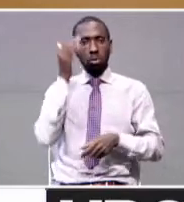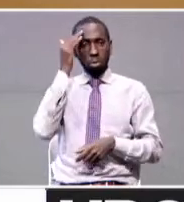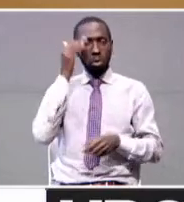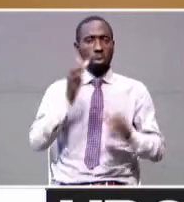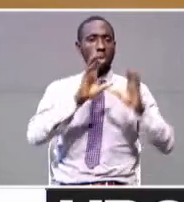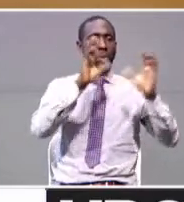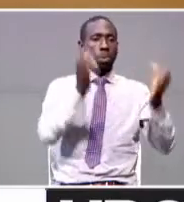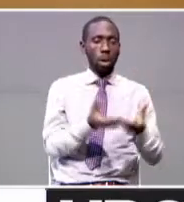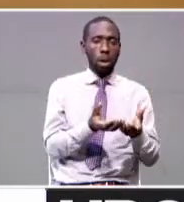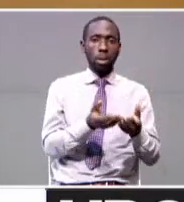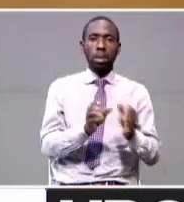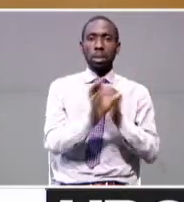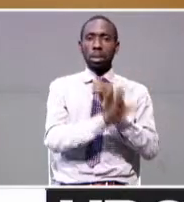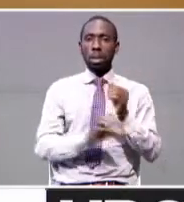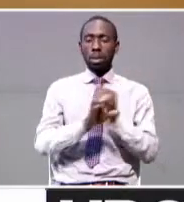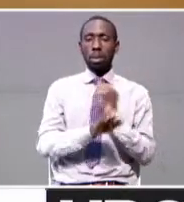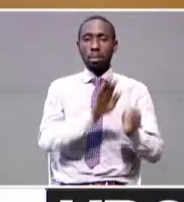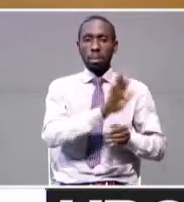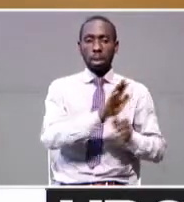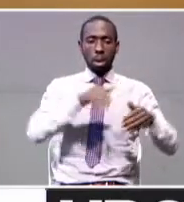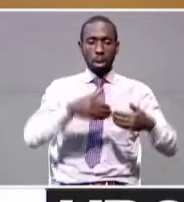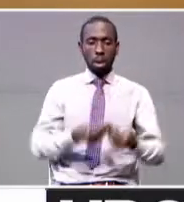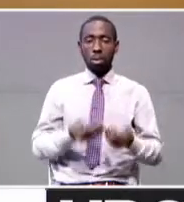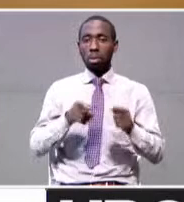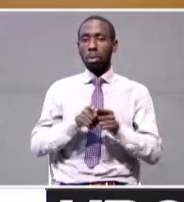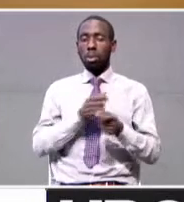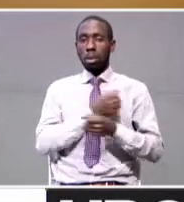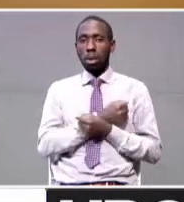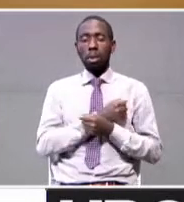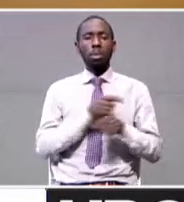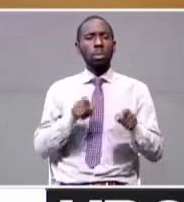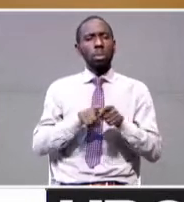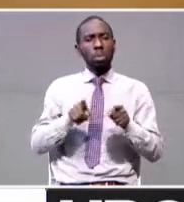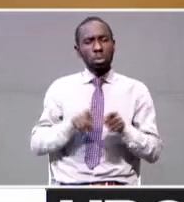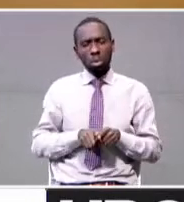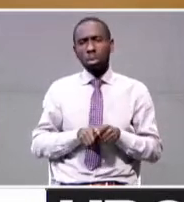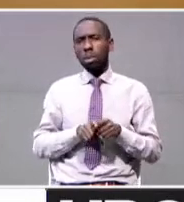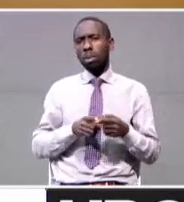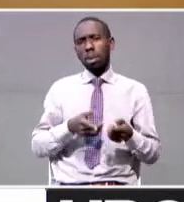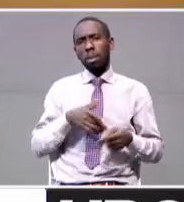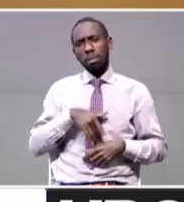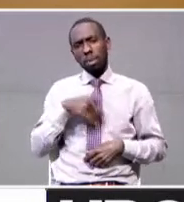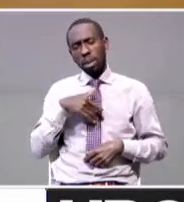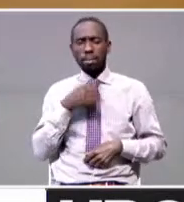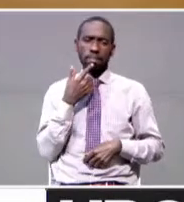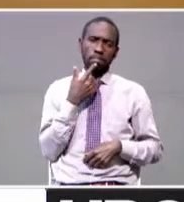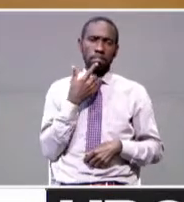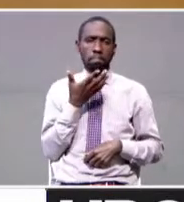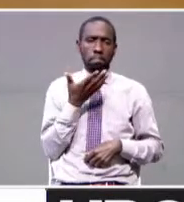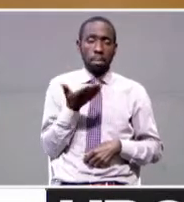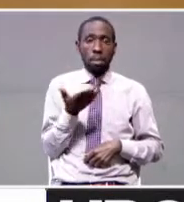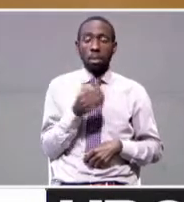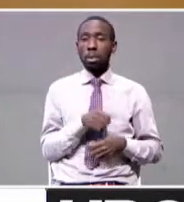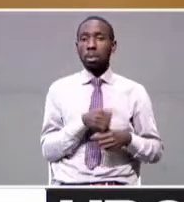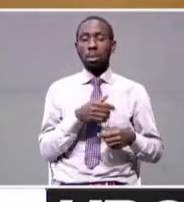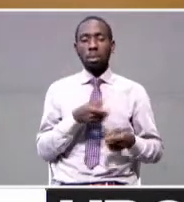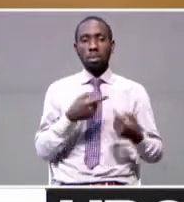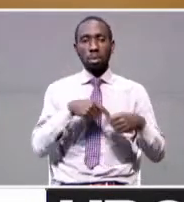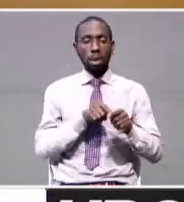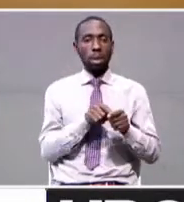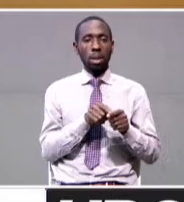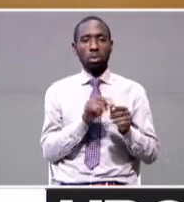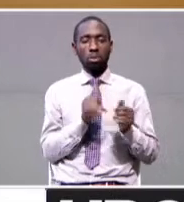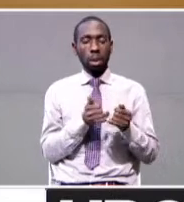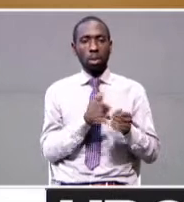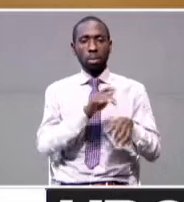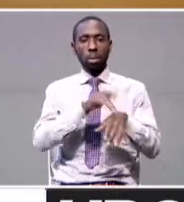yaabwe n'okujagala n'okujeemyumirizaamu era ne bw'oba oli awo okubeera nga tusikiriza abantu okujja mu